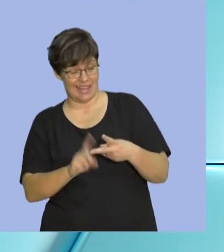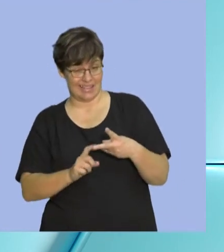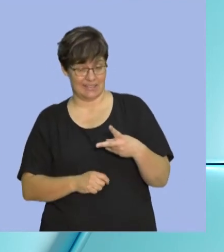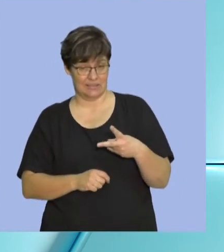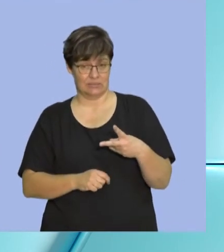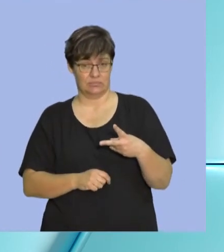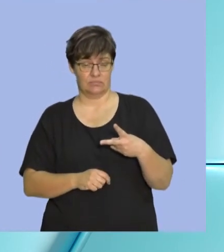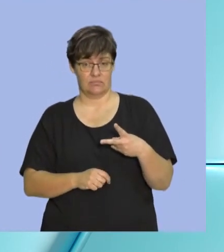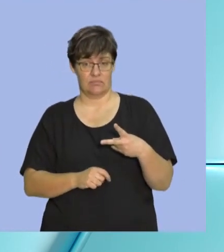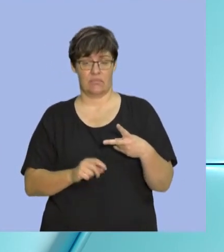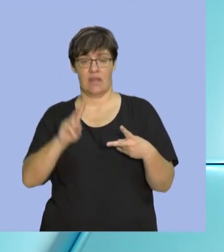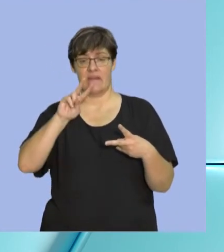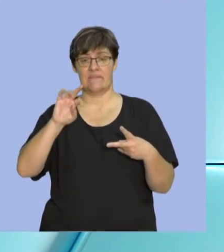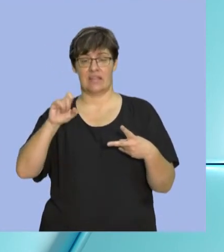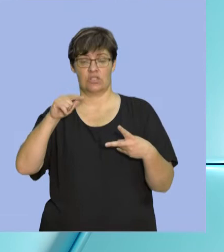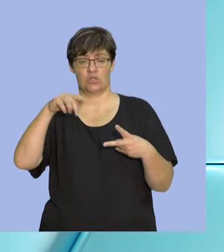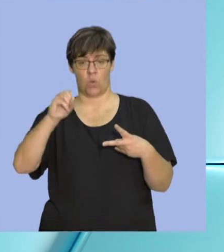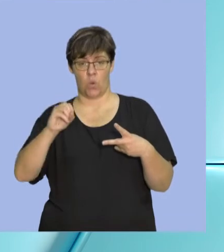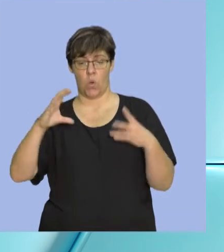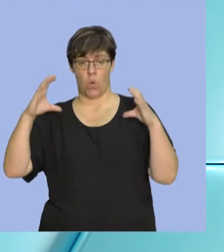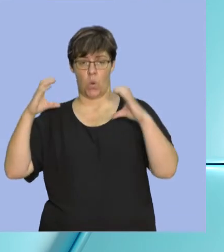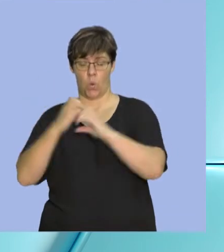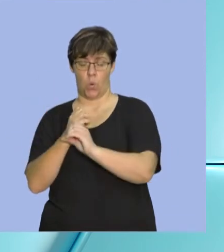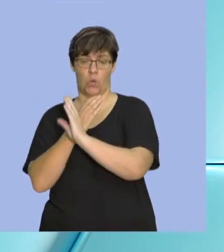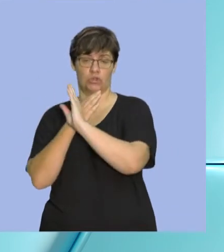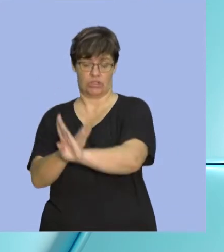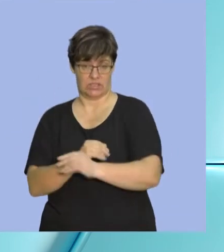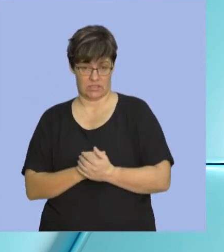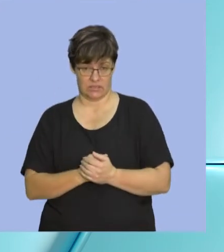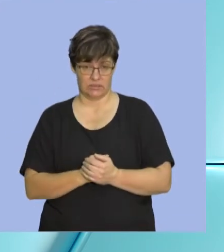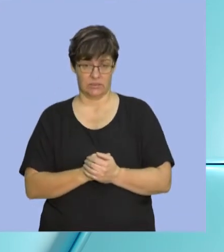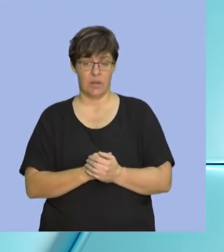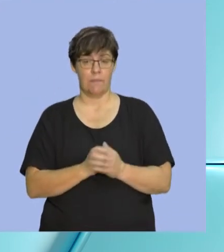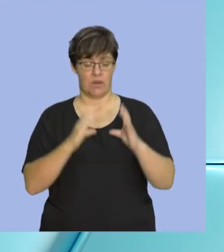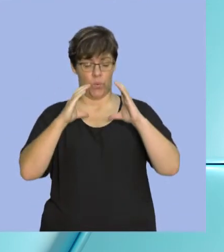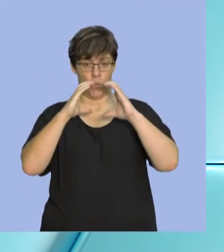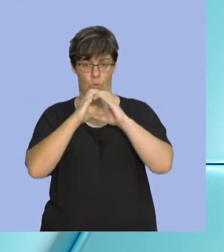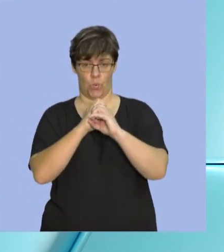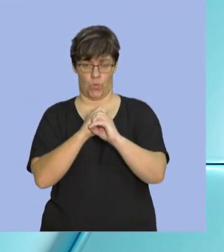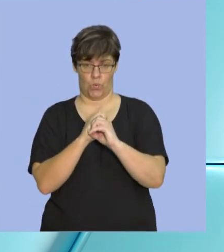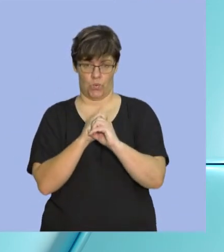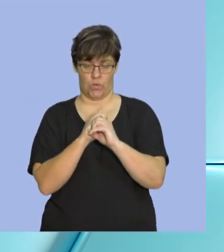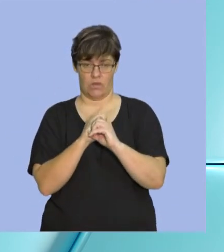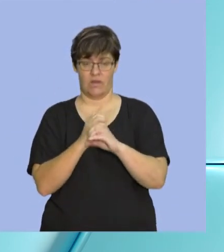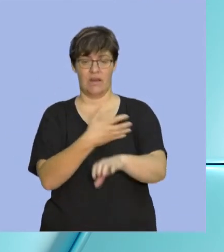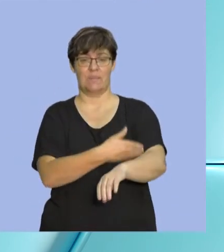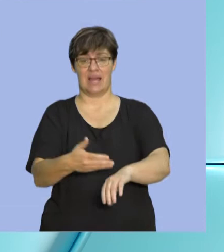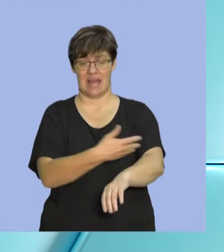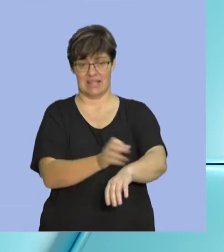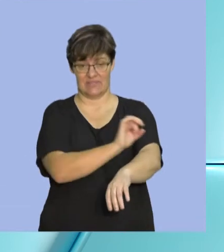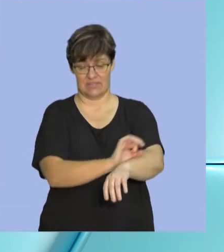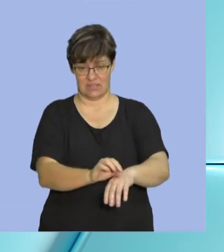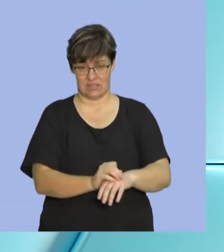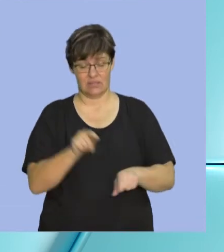called vasoconstriction. So the constriction would be the narrowing of blood capillaries. And these two